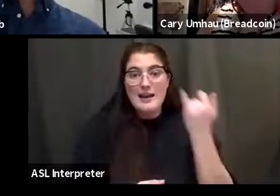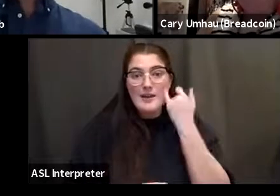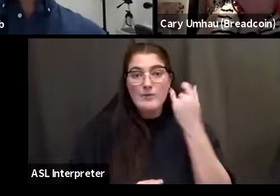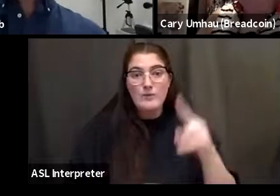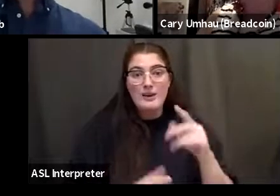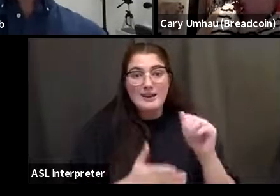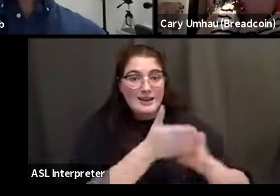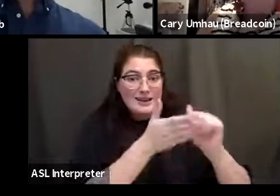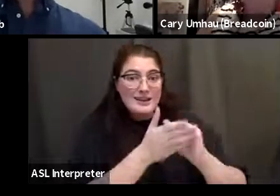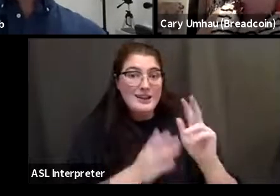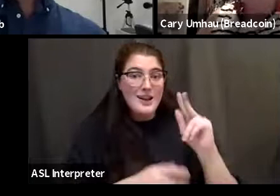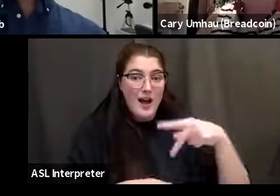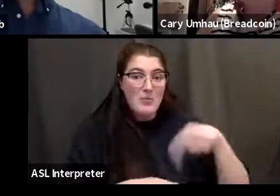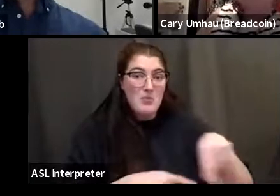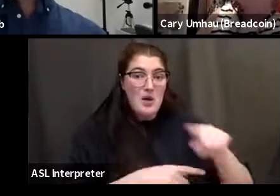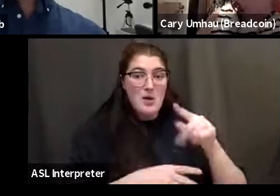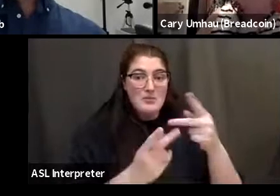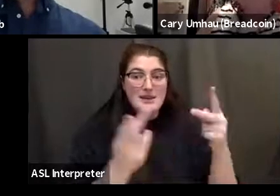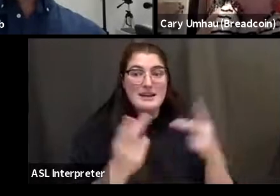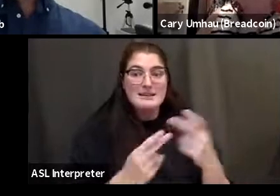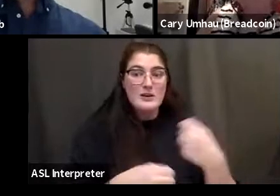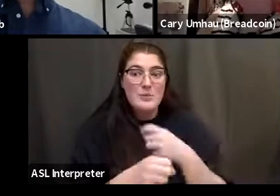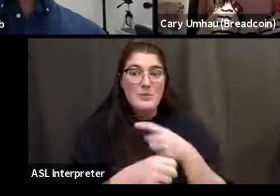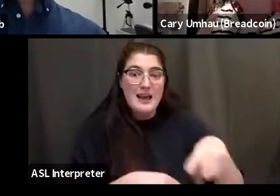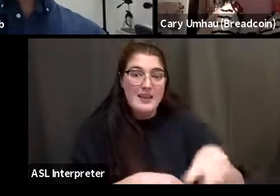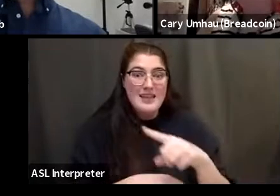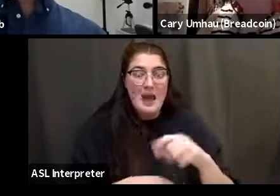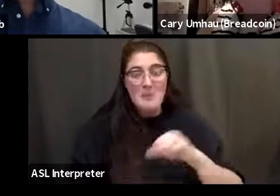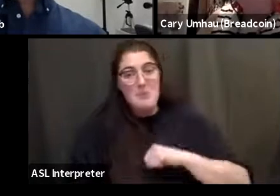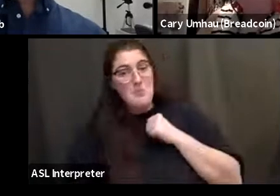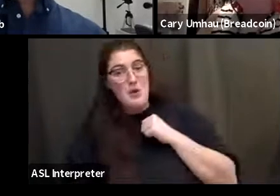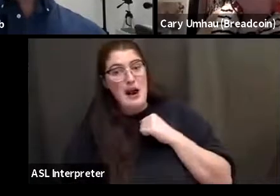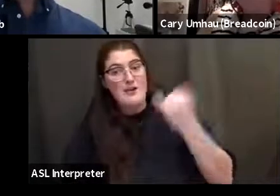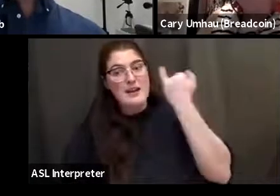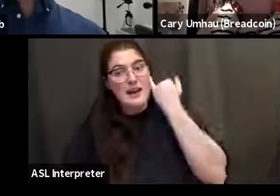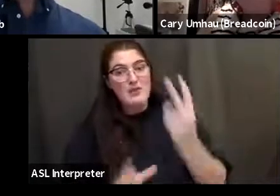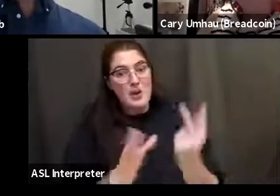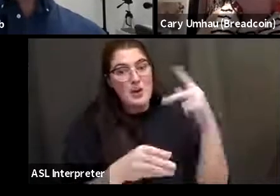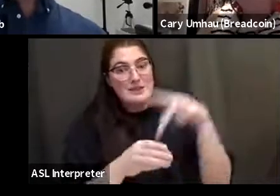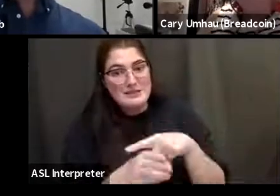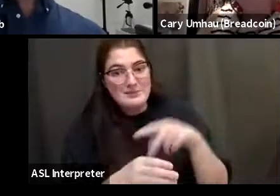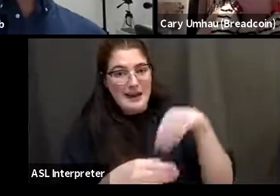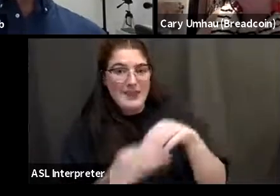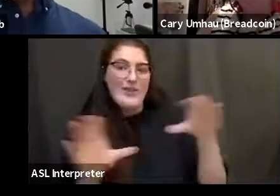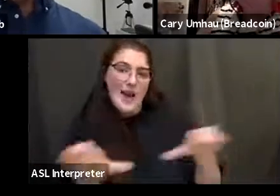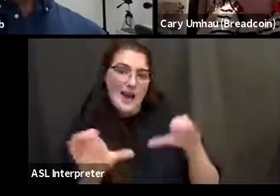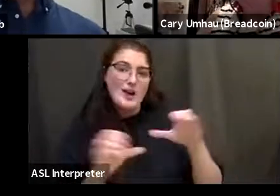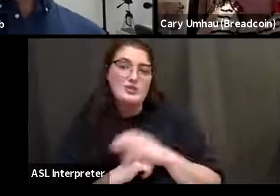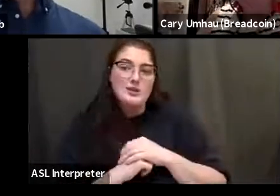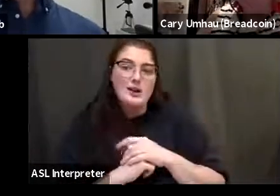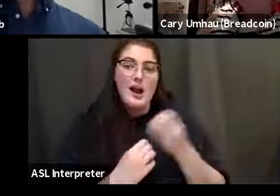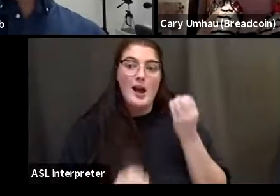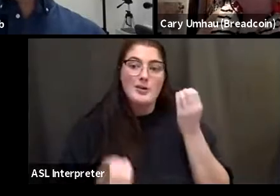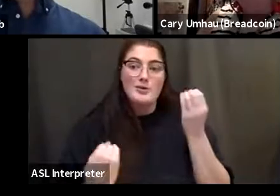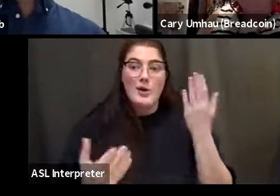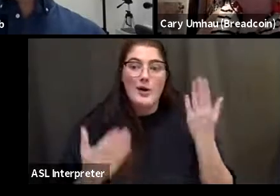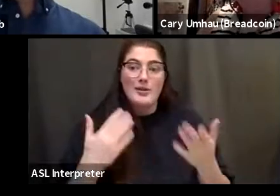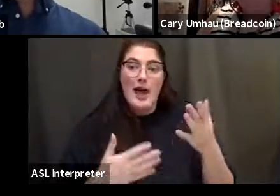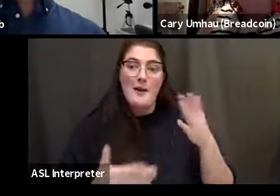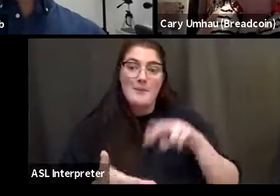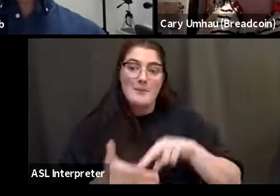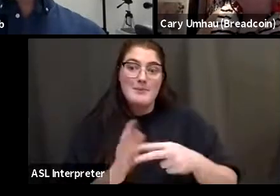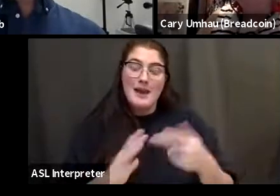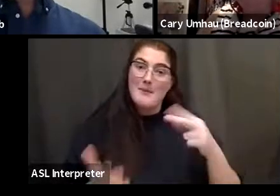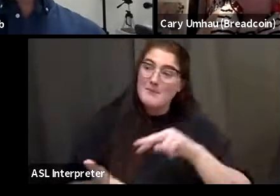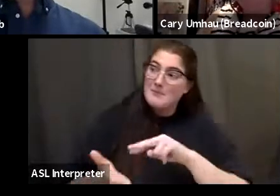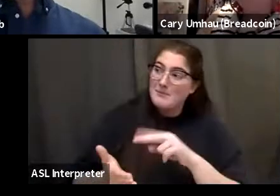it'll make them like take more pride if they're participants. So that means they'll be like, man, you're going to have to